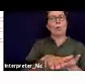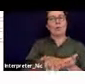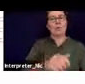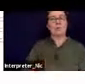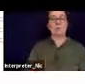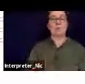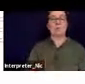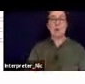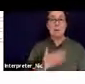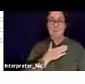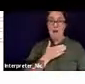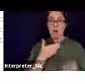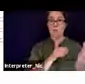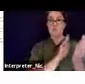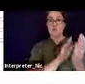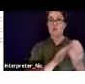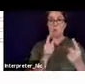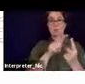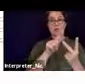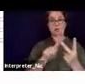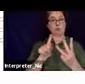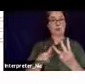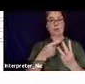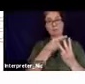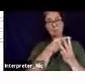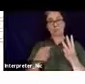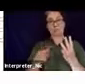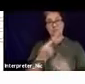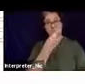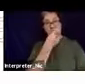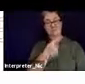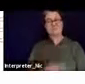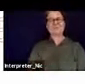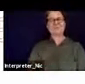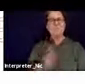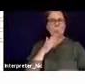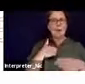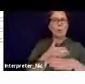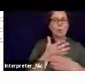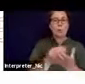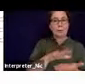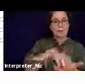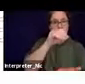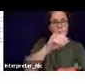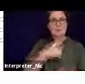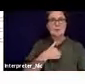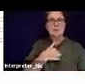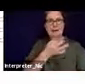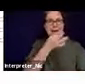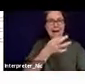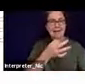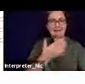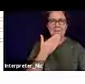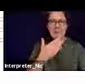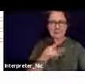three step approach to this. So what I do is when I'm working with students, I get them to choose a few